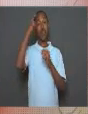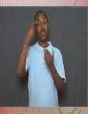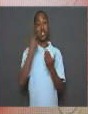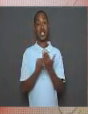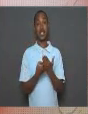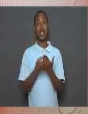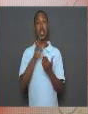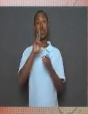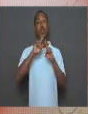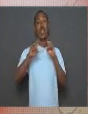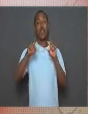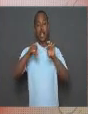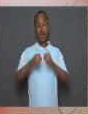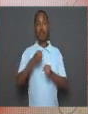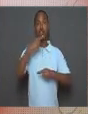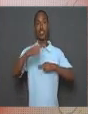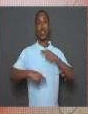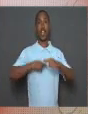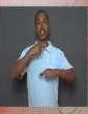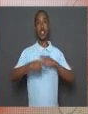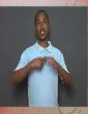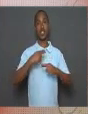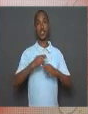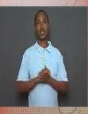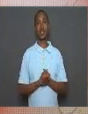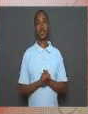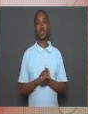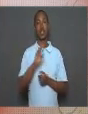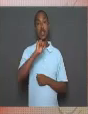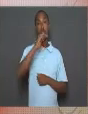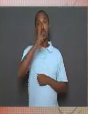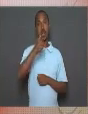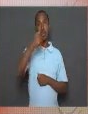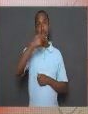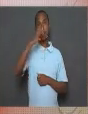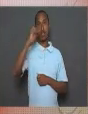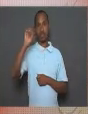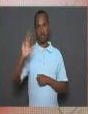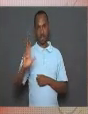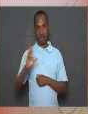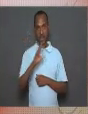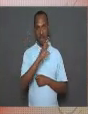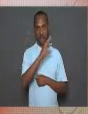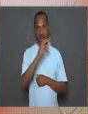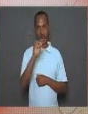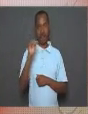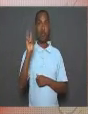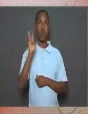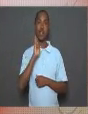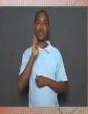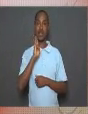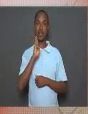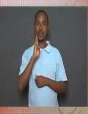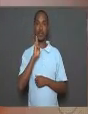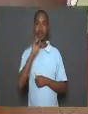two different decomposition reactions, sodium bicarbonate and